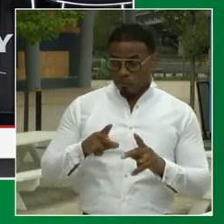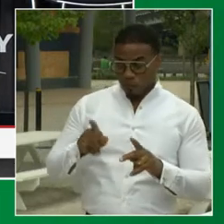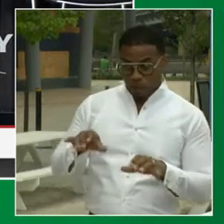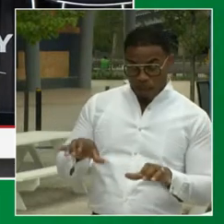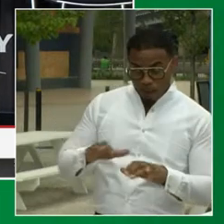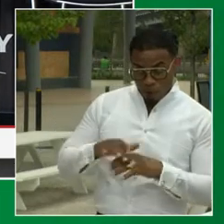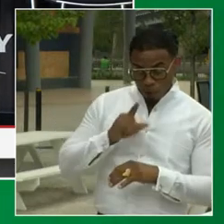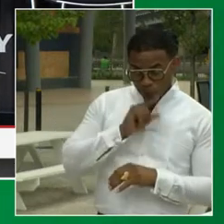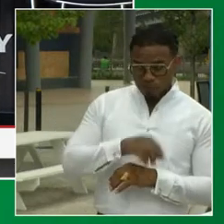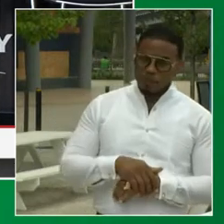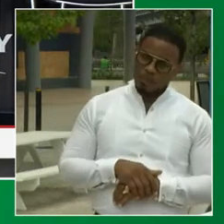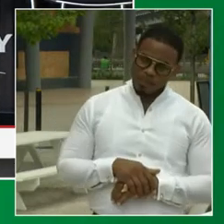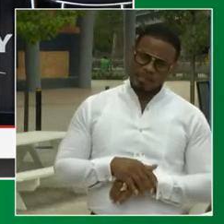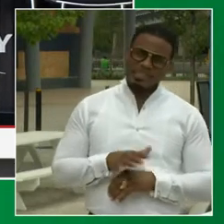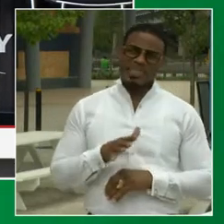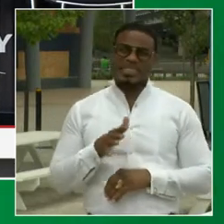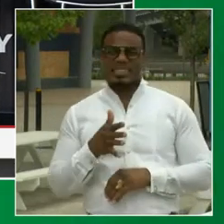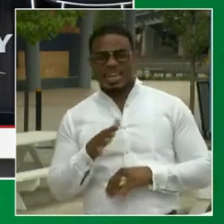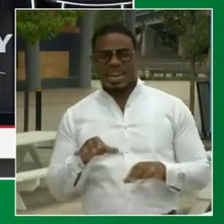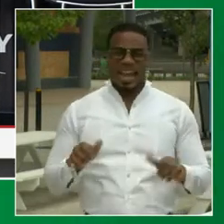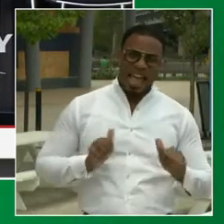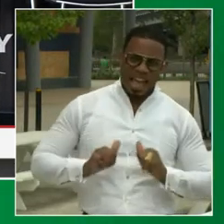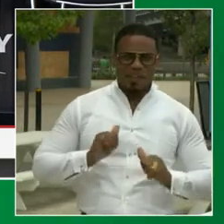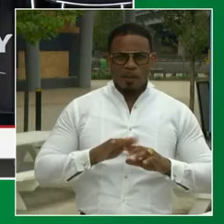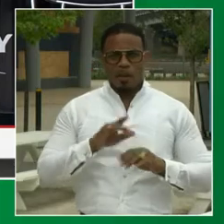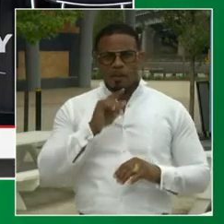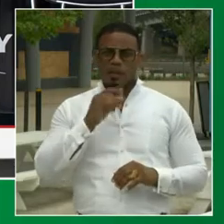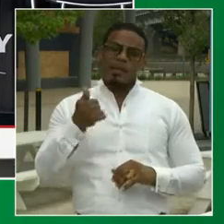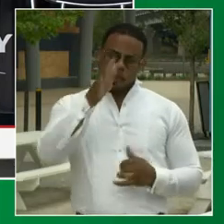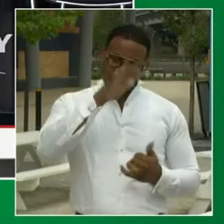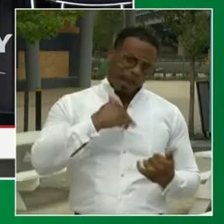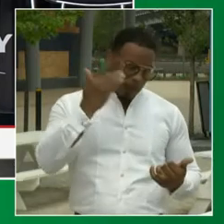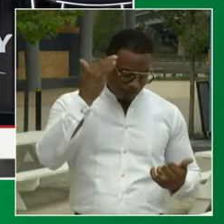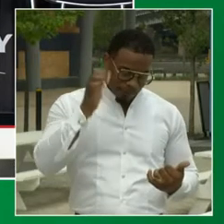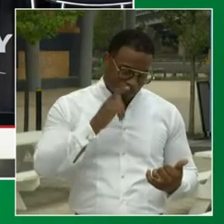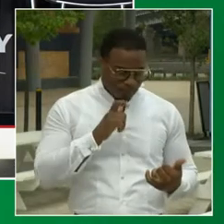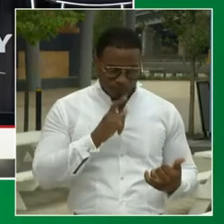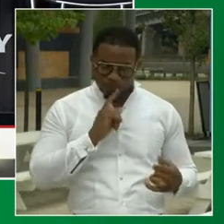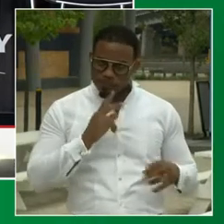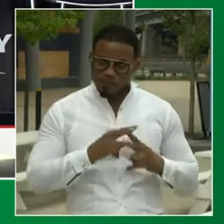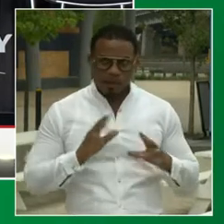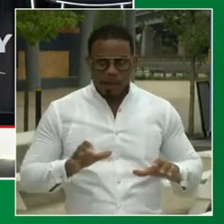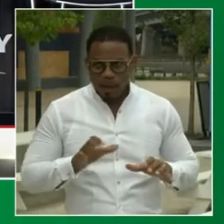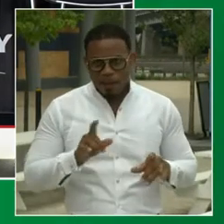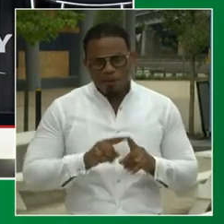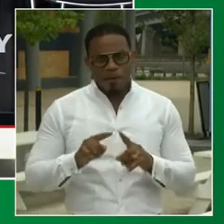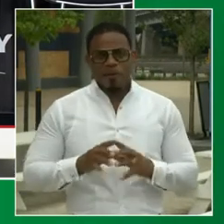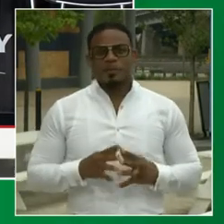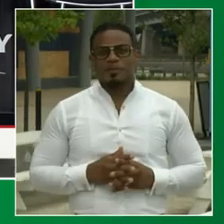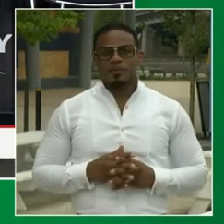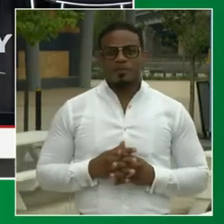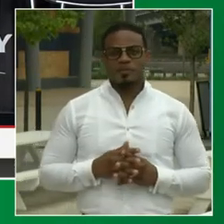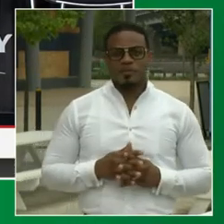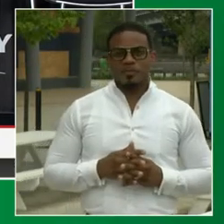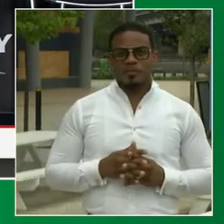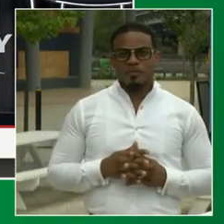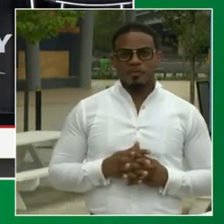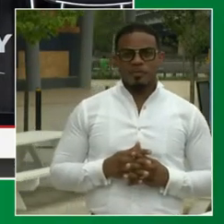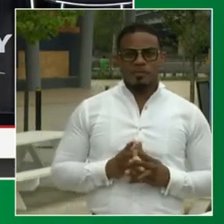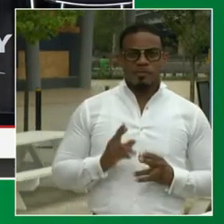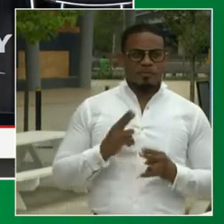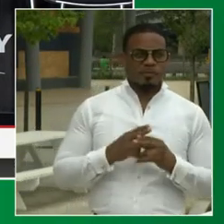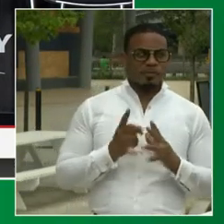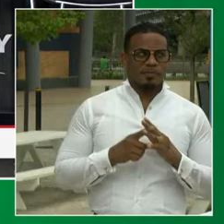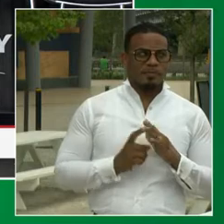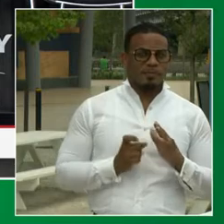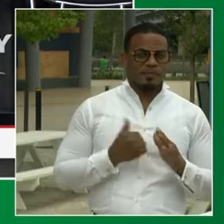active on Twitter? I'm semi-active. There's another guy that I know who's pretty active as well. He'll remain nameless for the